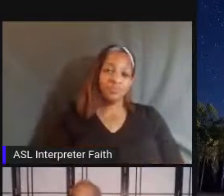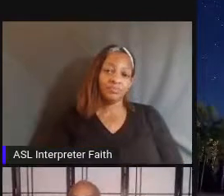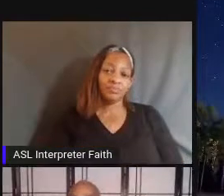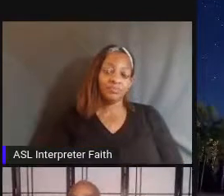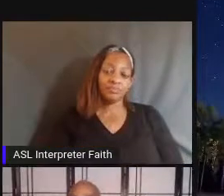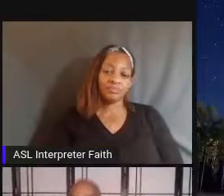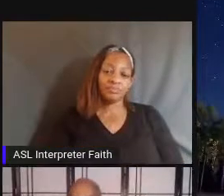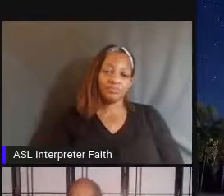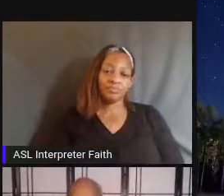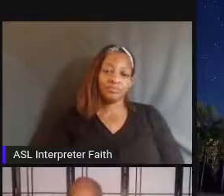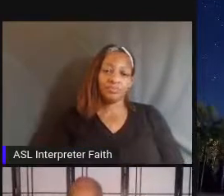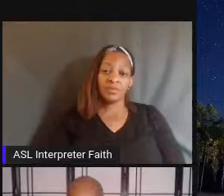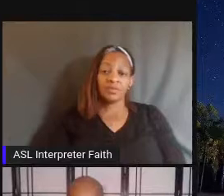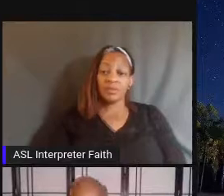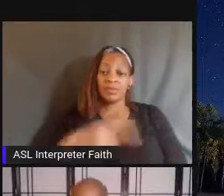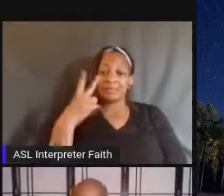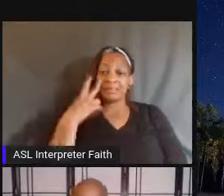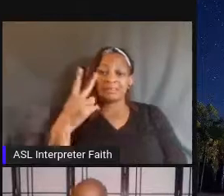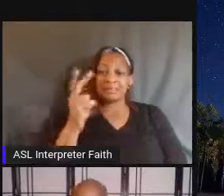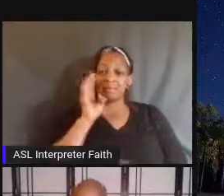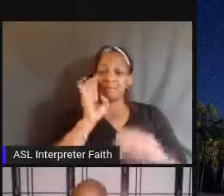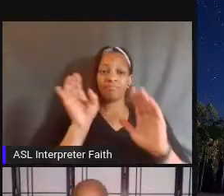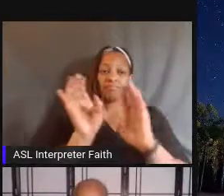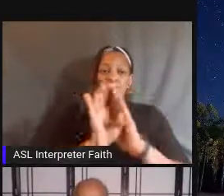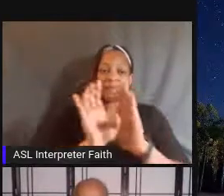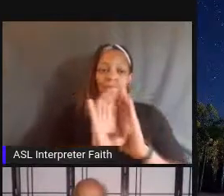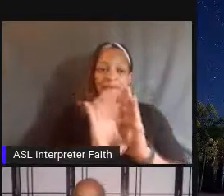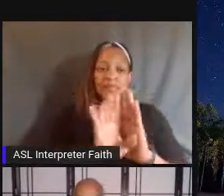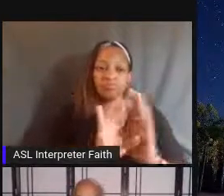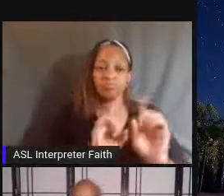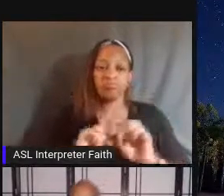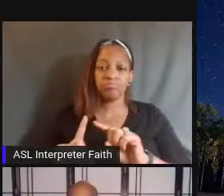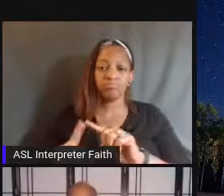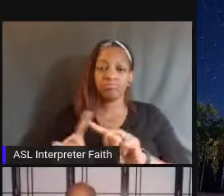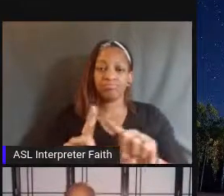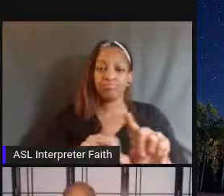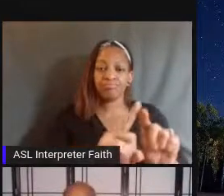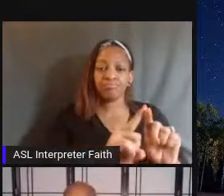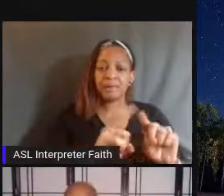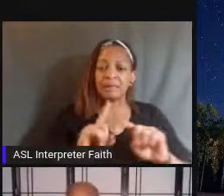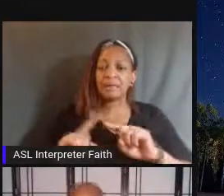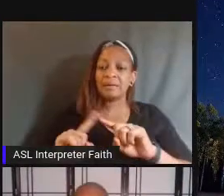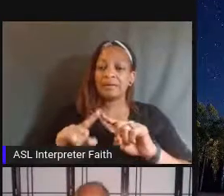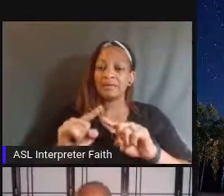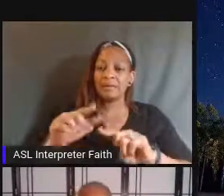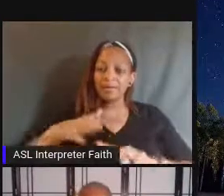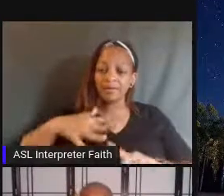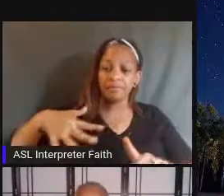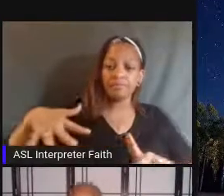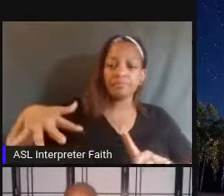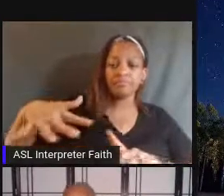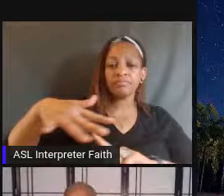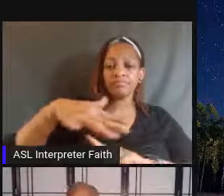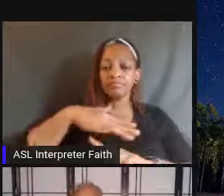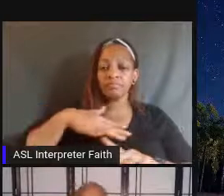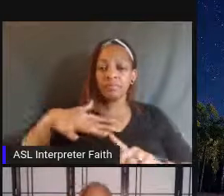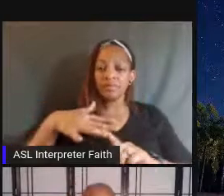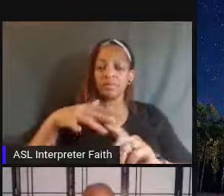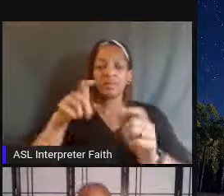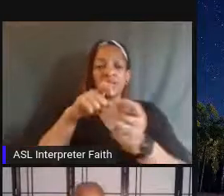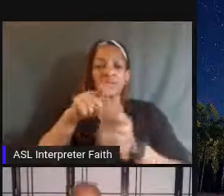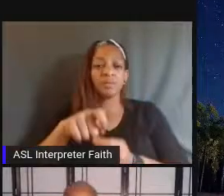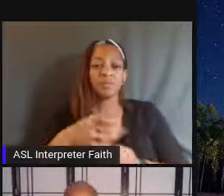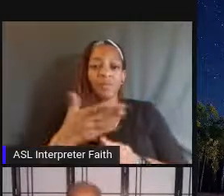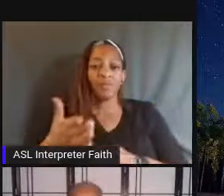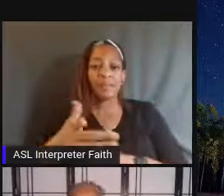Several different landscapes, and when you observe the landscape, there may be certain things that your